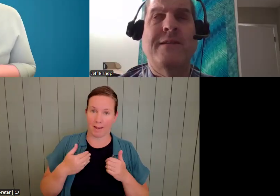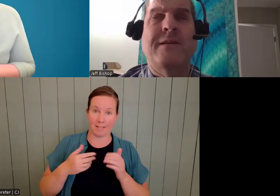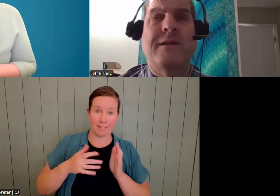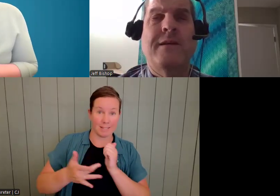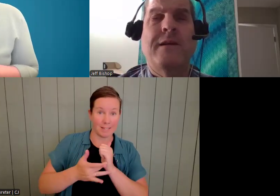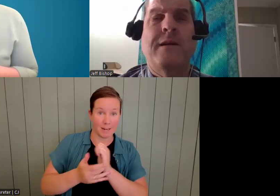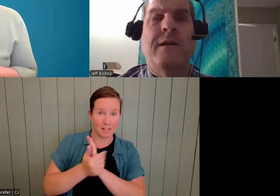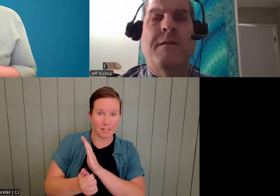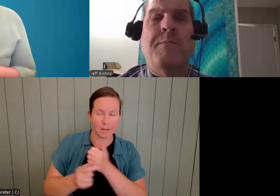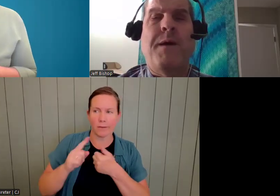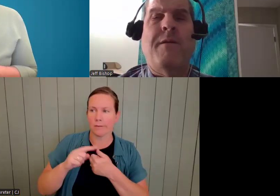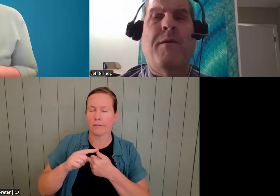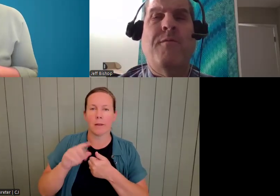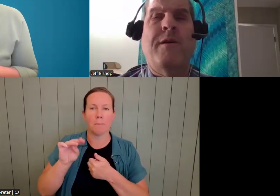Office,